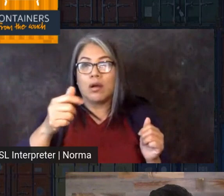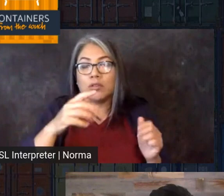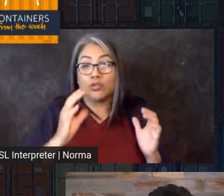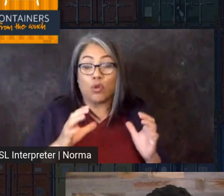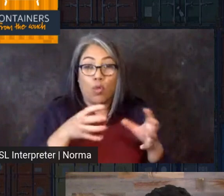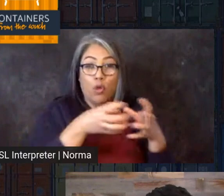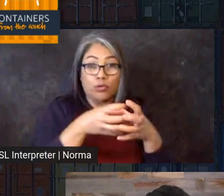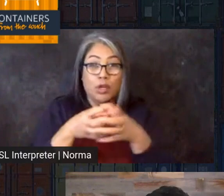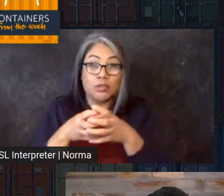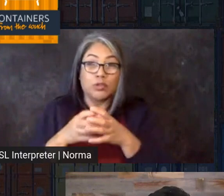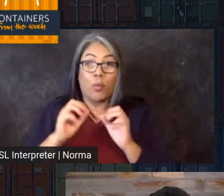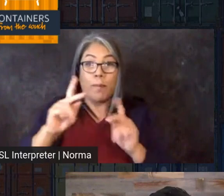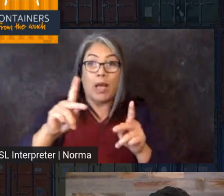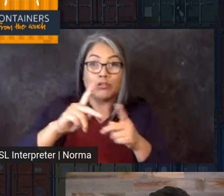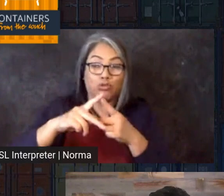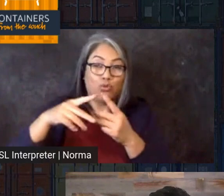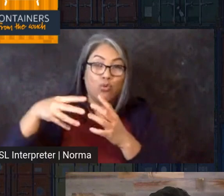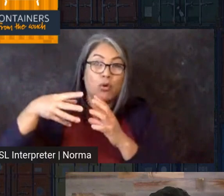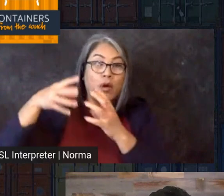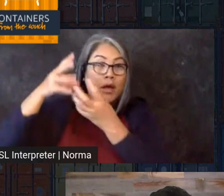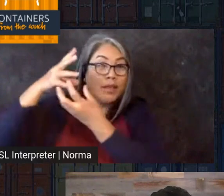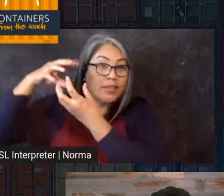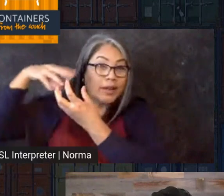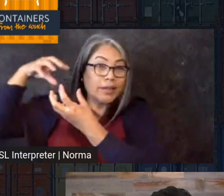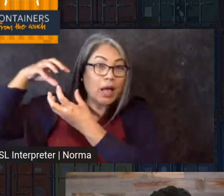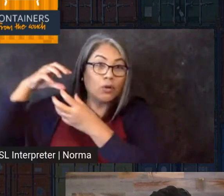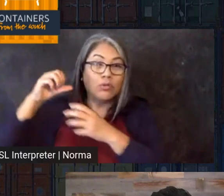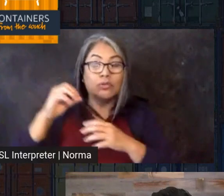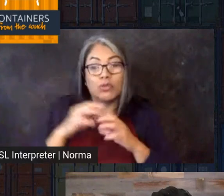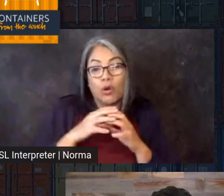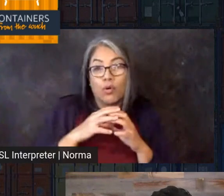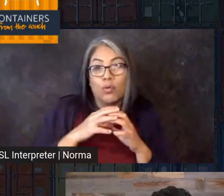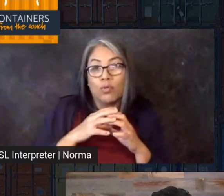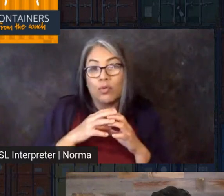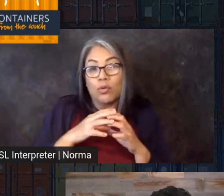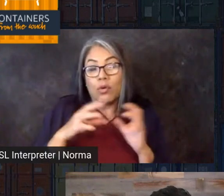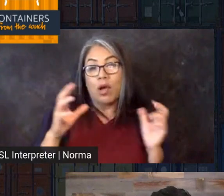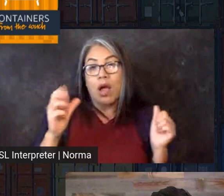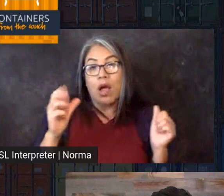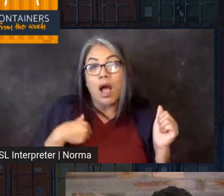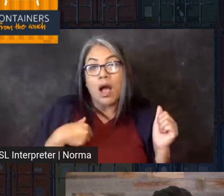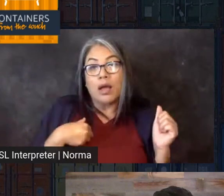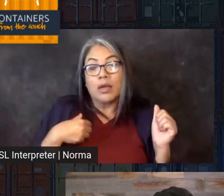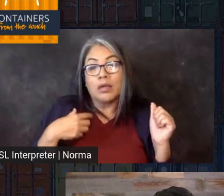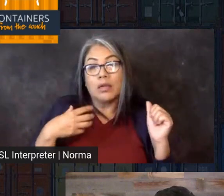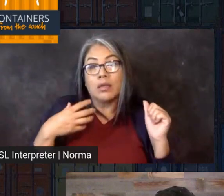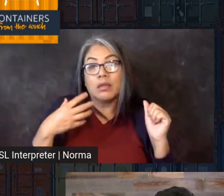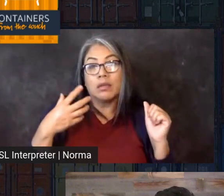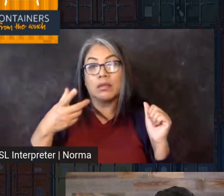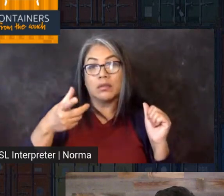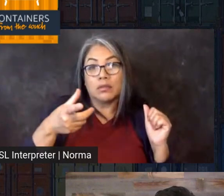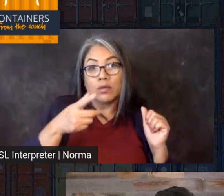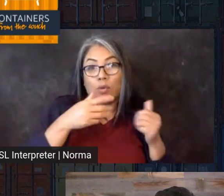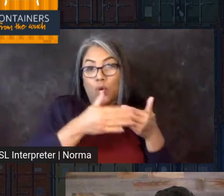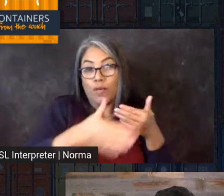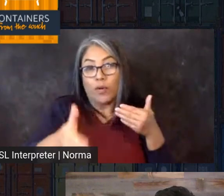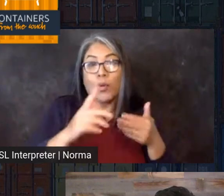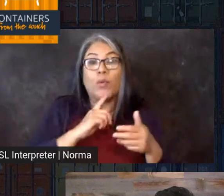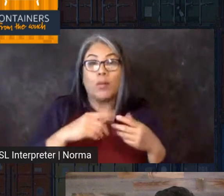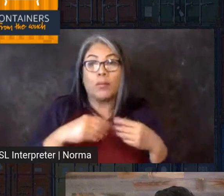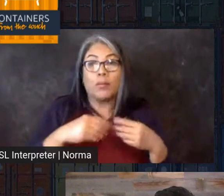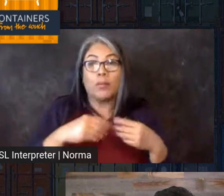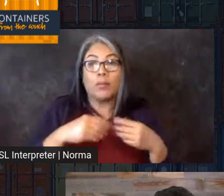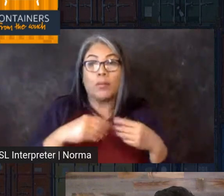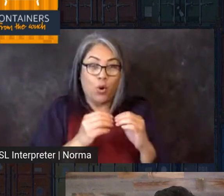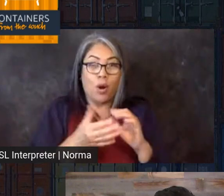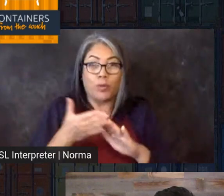visibility, but going forward, we'll be enabling more operational capabilities that are possible from the EKS Cloud Console across all of these connected clusters as well. And on top of